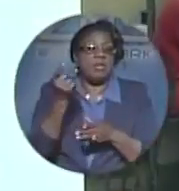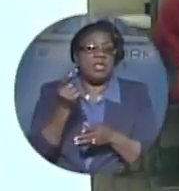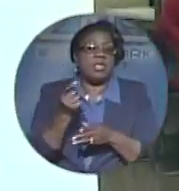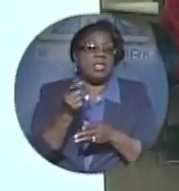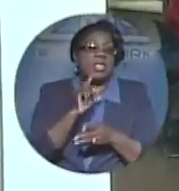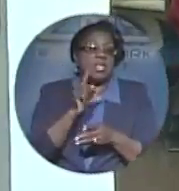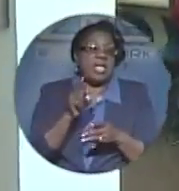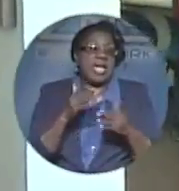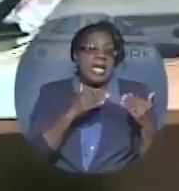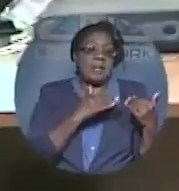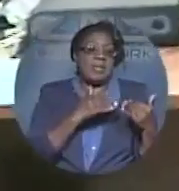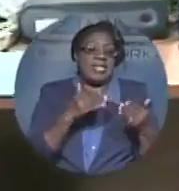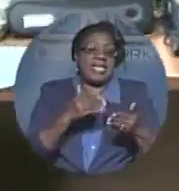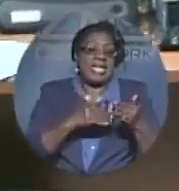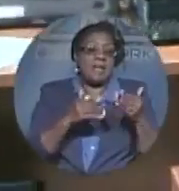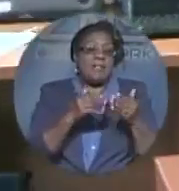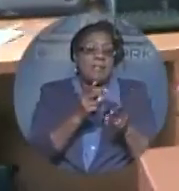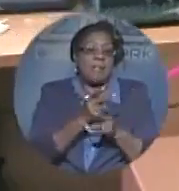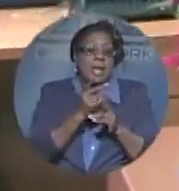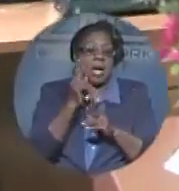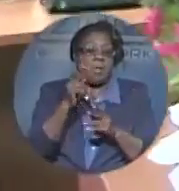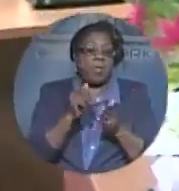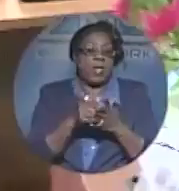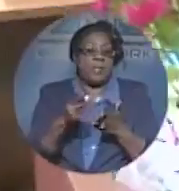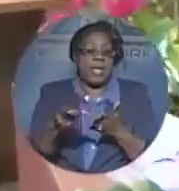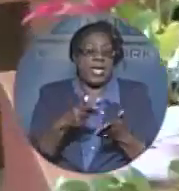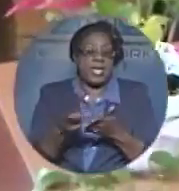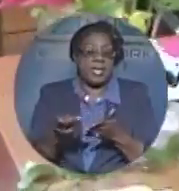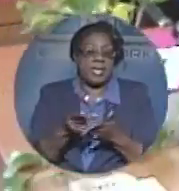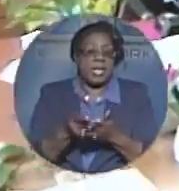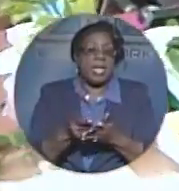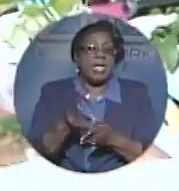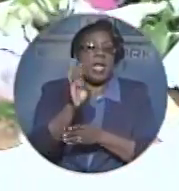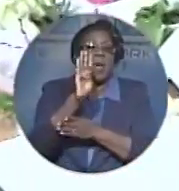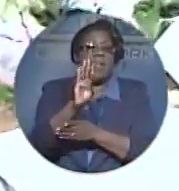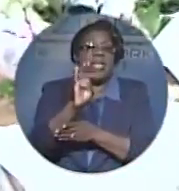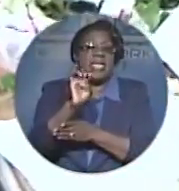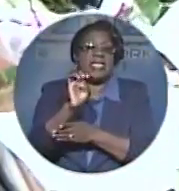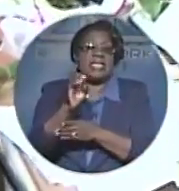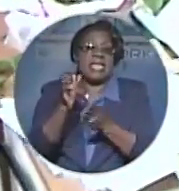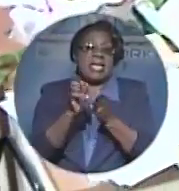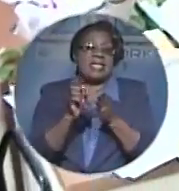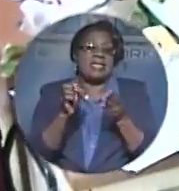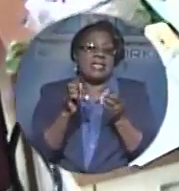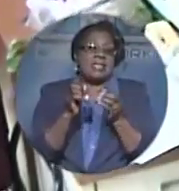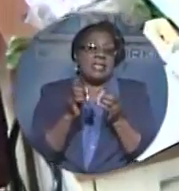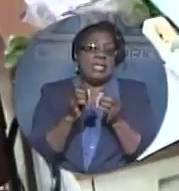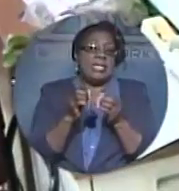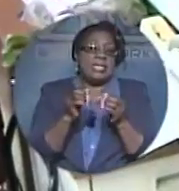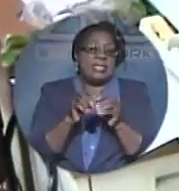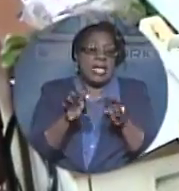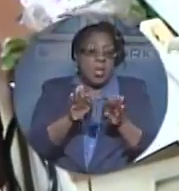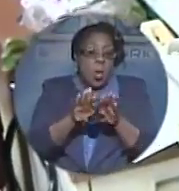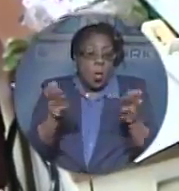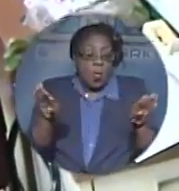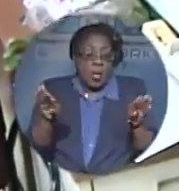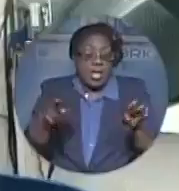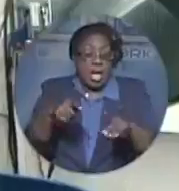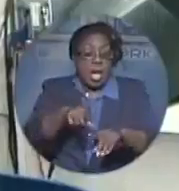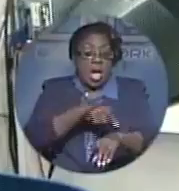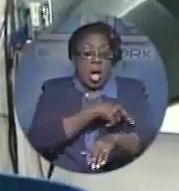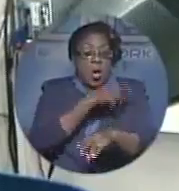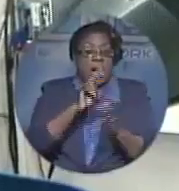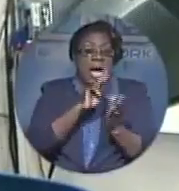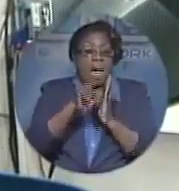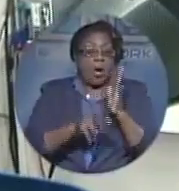disconnections. Now, BEC has extended its hours to make it easier for customers to get reconnected. Its weekday hours